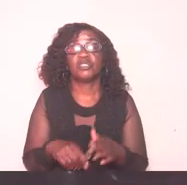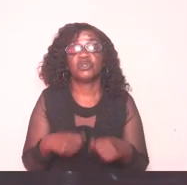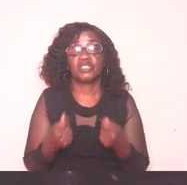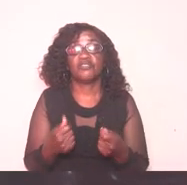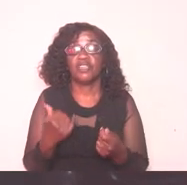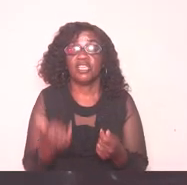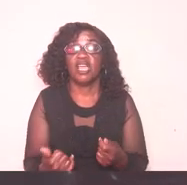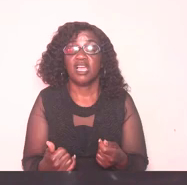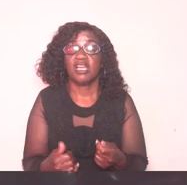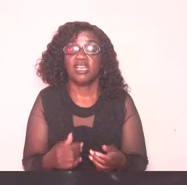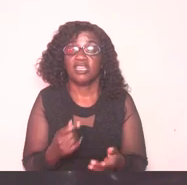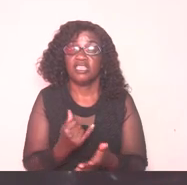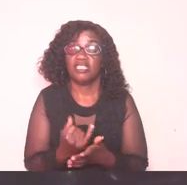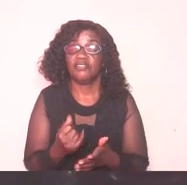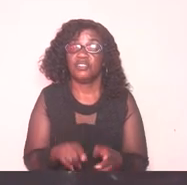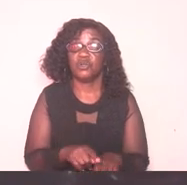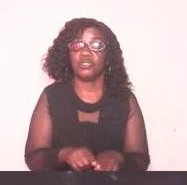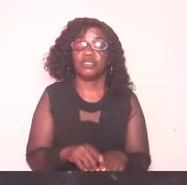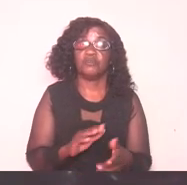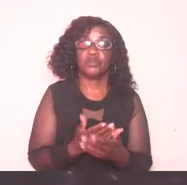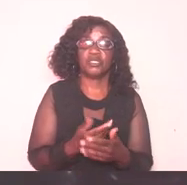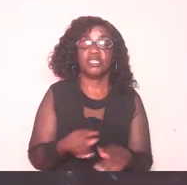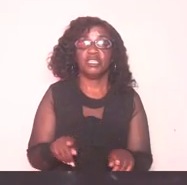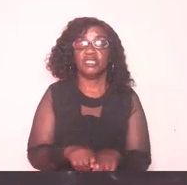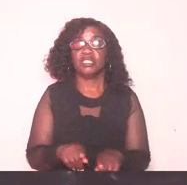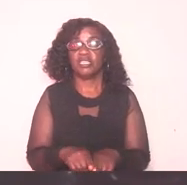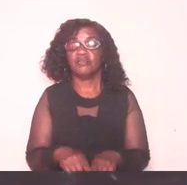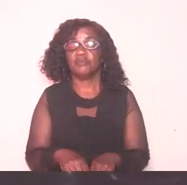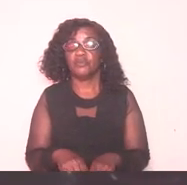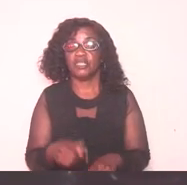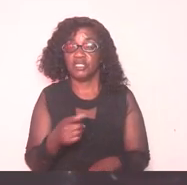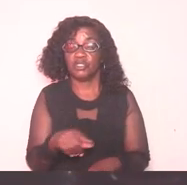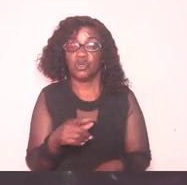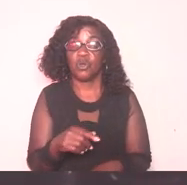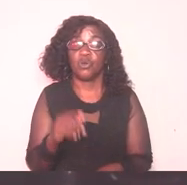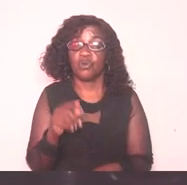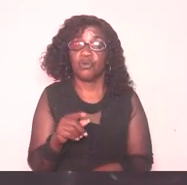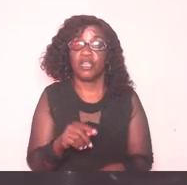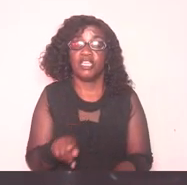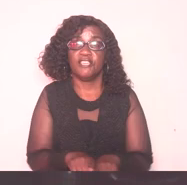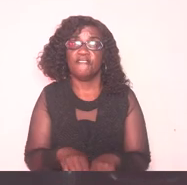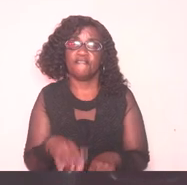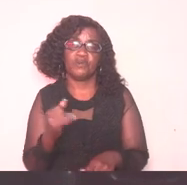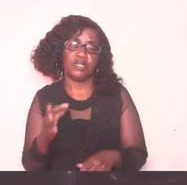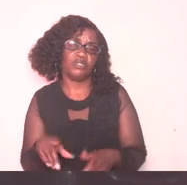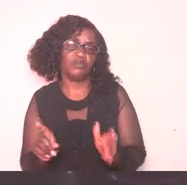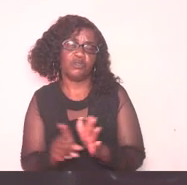younger individuals. Why? Because it would be seem like we are implicitly conniving with